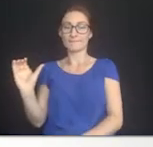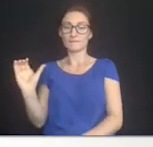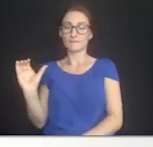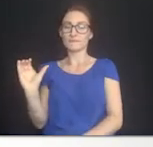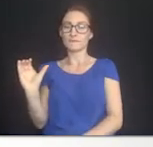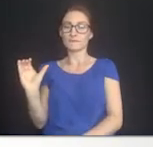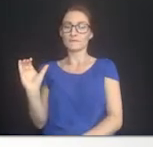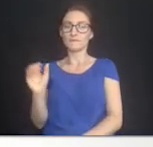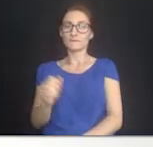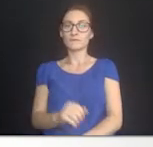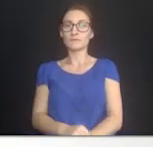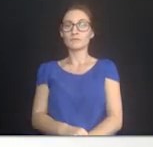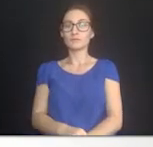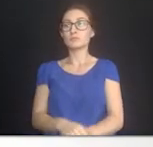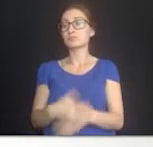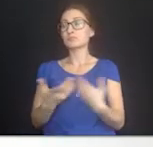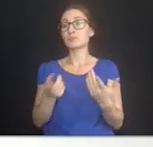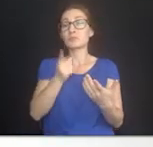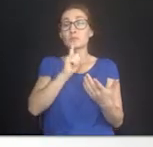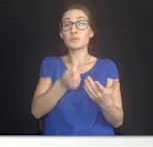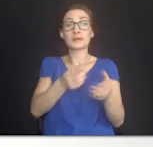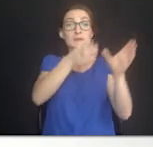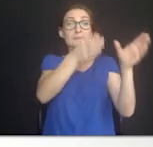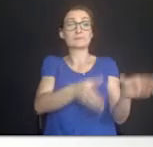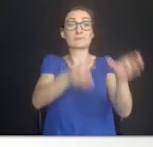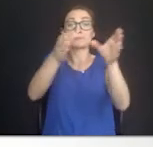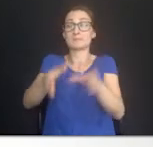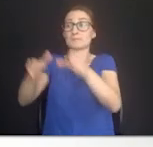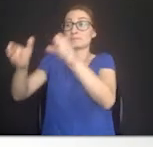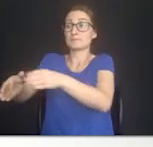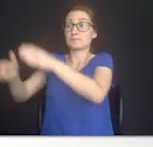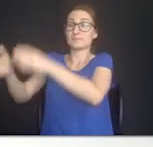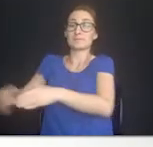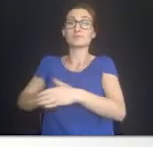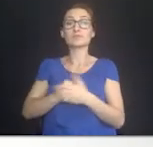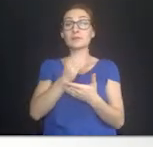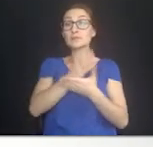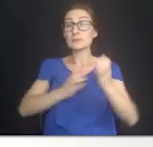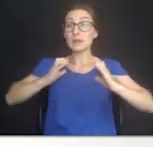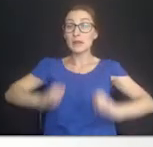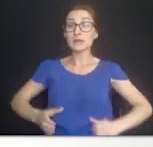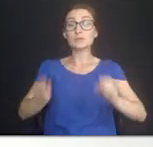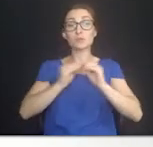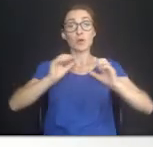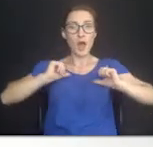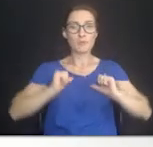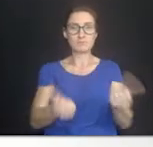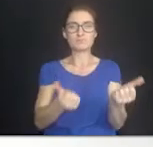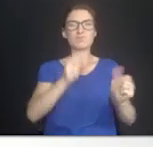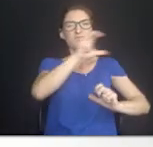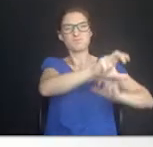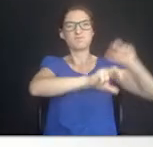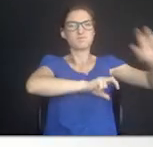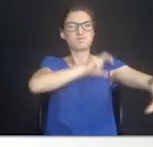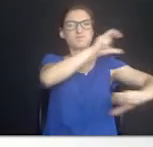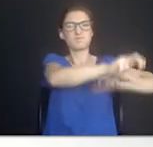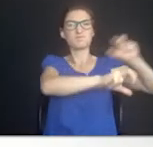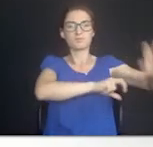really is case by case, because we certainly have clients that are ultra aggressive, and that inside an account like that, being aggressive is